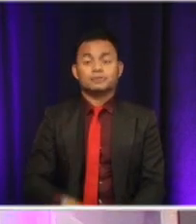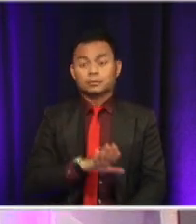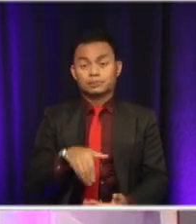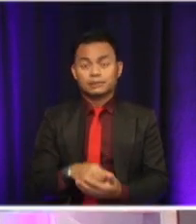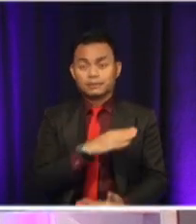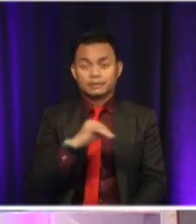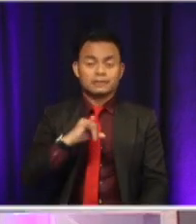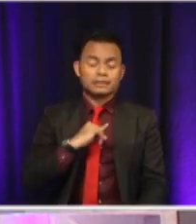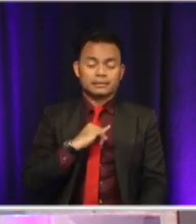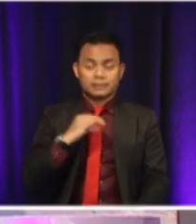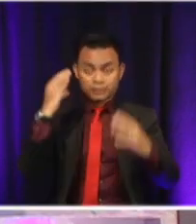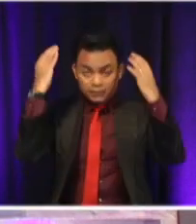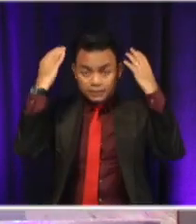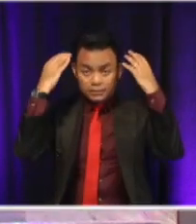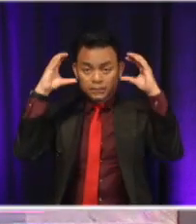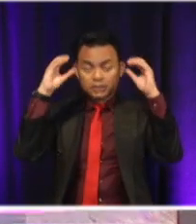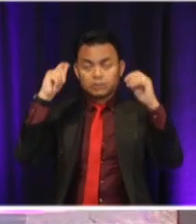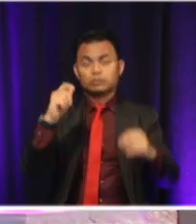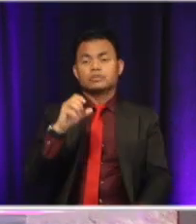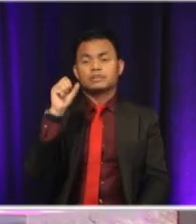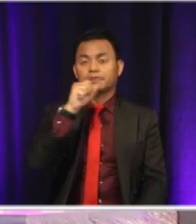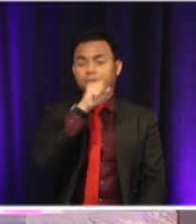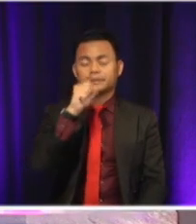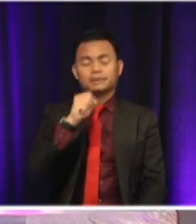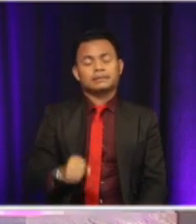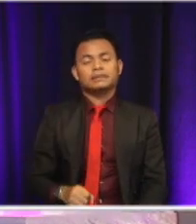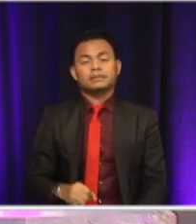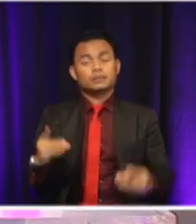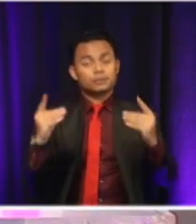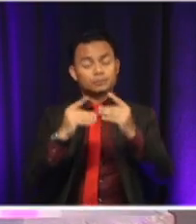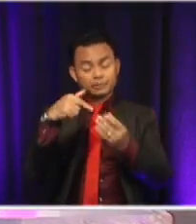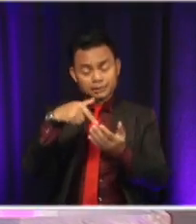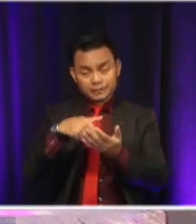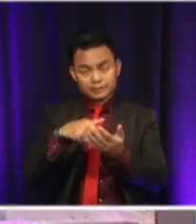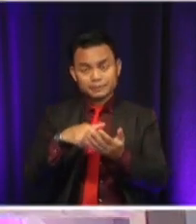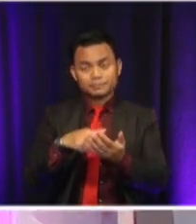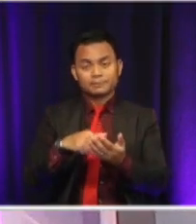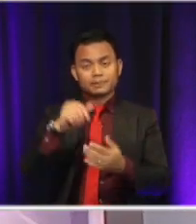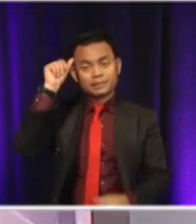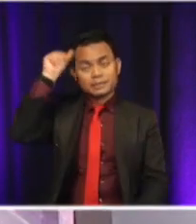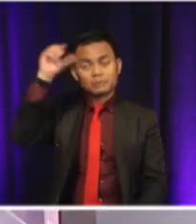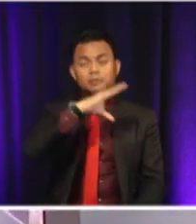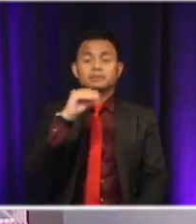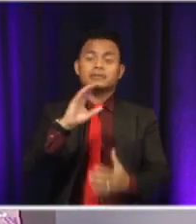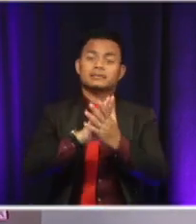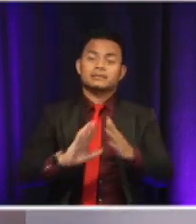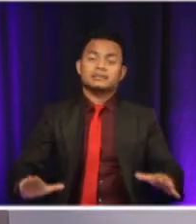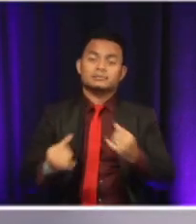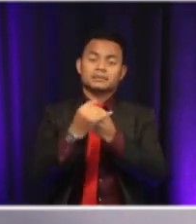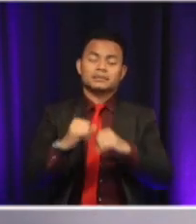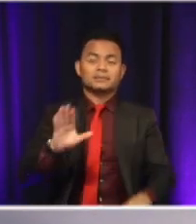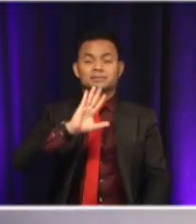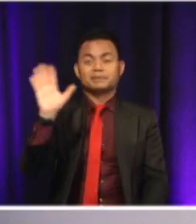interpreter, Teacher Saiful Amri. To all of you watching, until we meet again, I'm Shafiqah Farhim. Assalamualaikum and salam sejahtera. Bye.